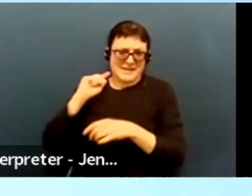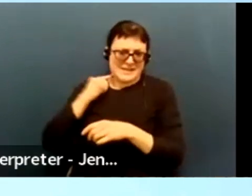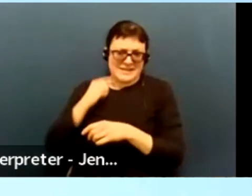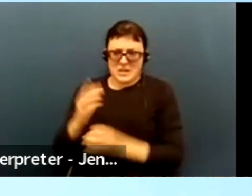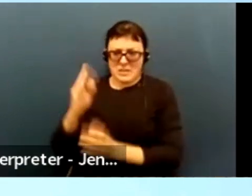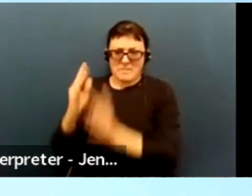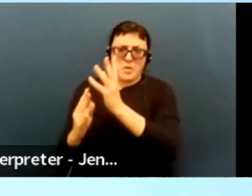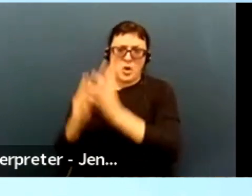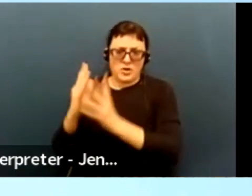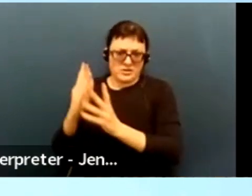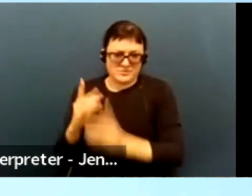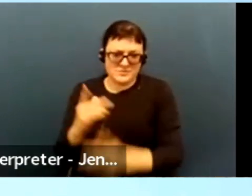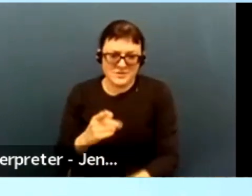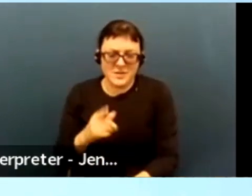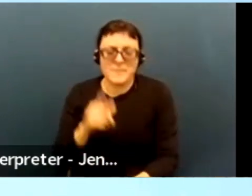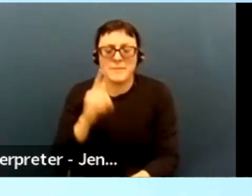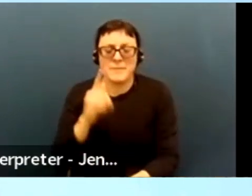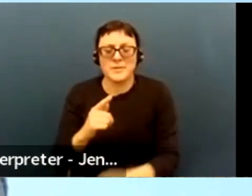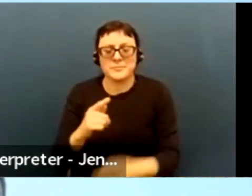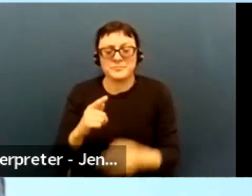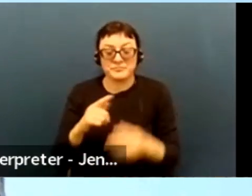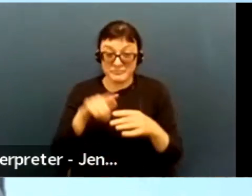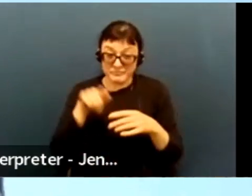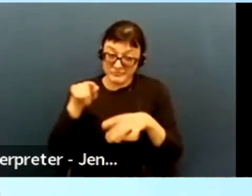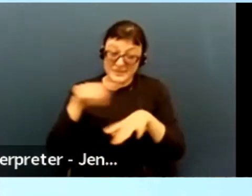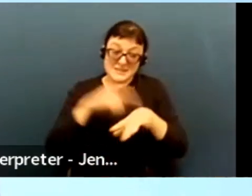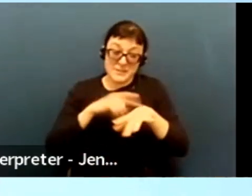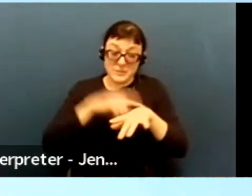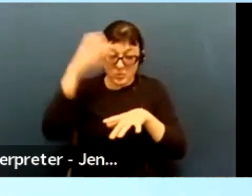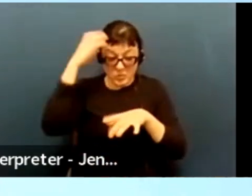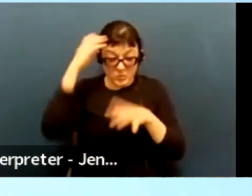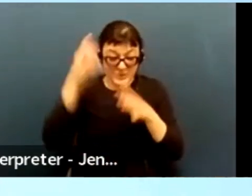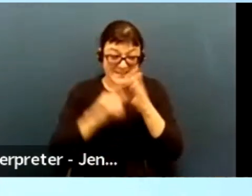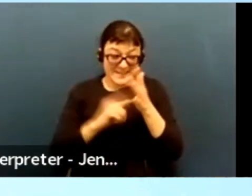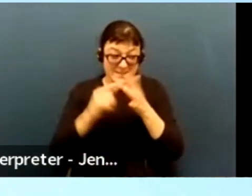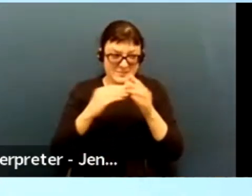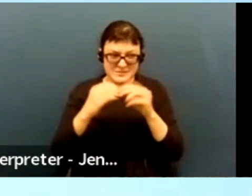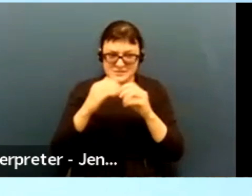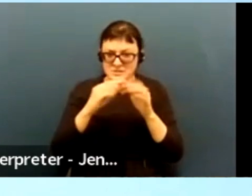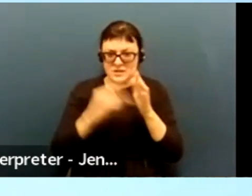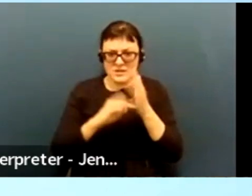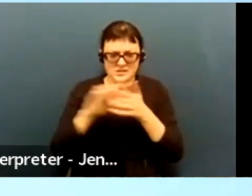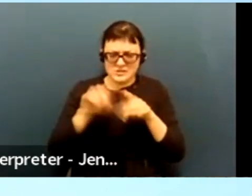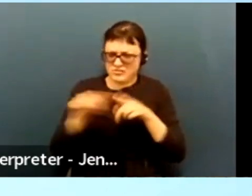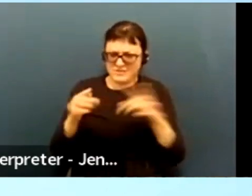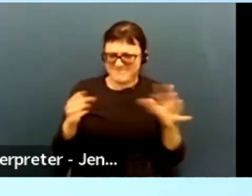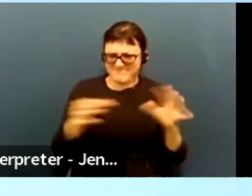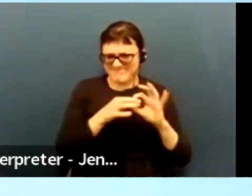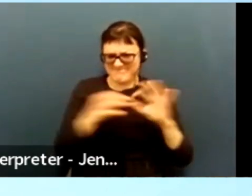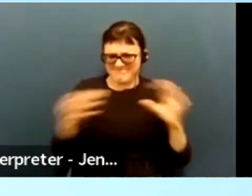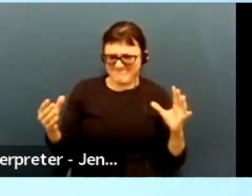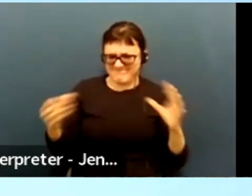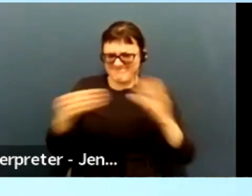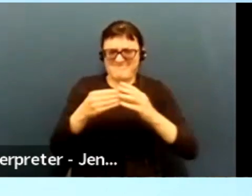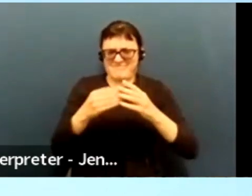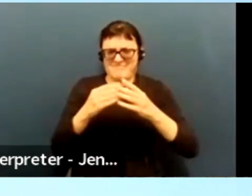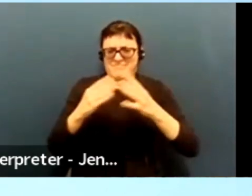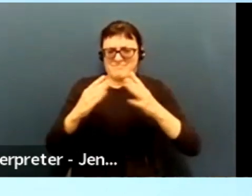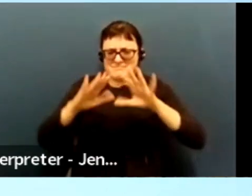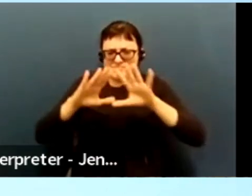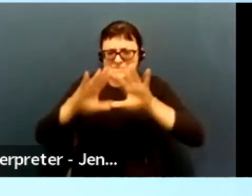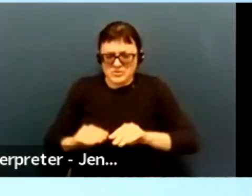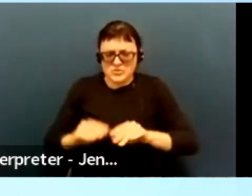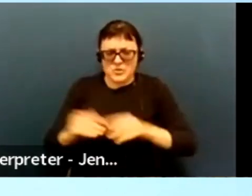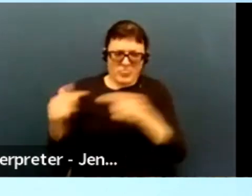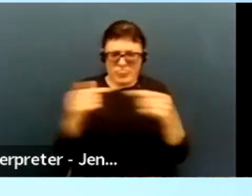particular ways. And yet, and he was taking its great interest in pagan religions, right? And using them